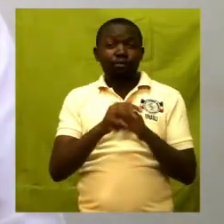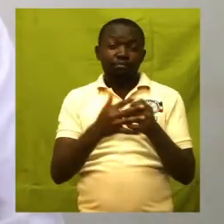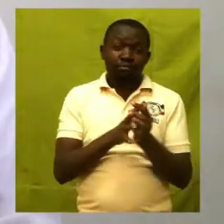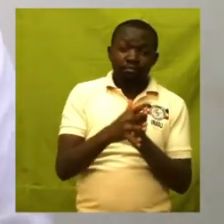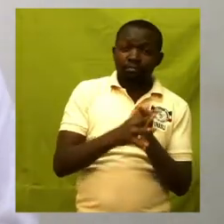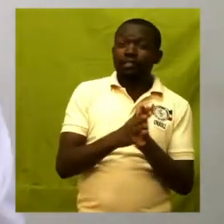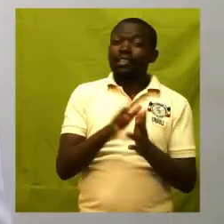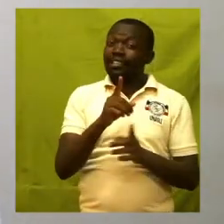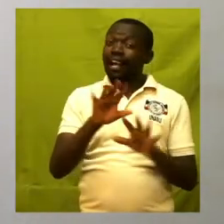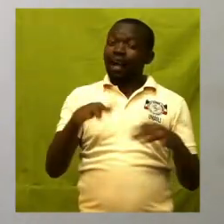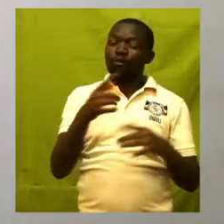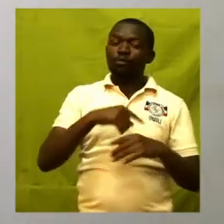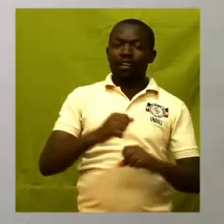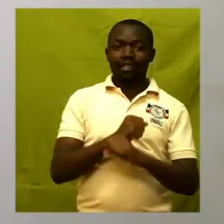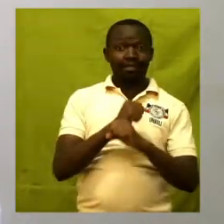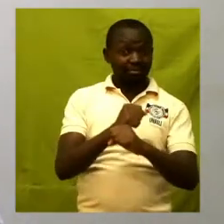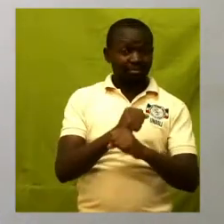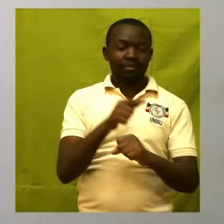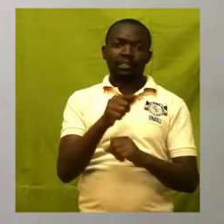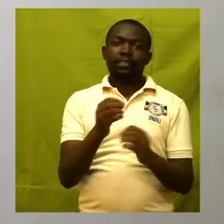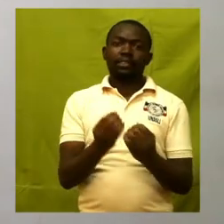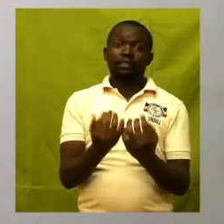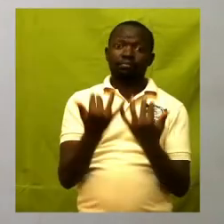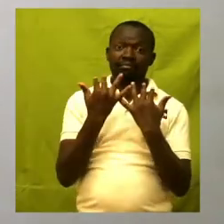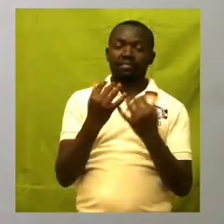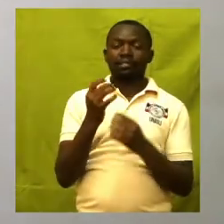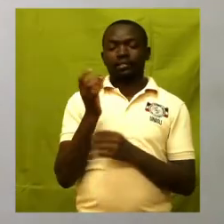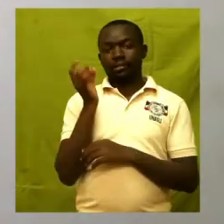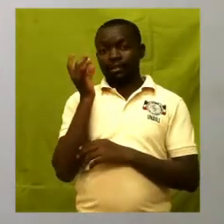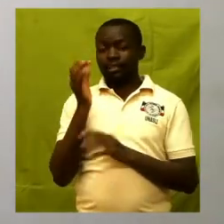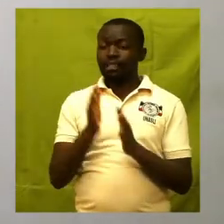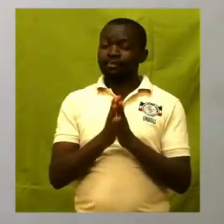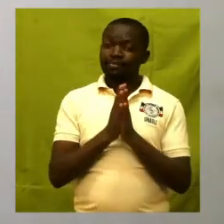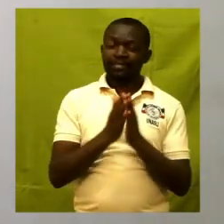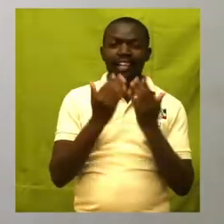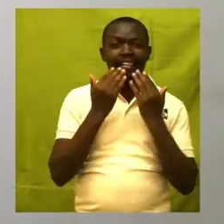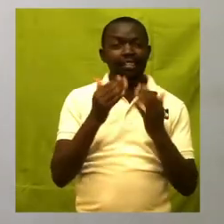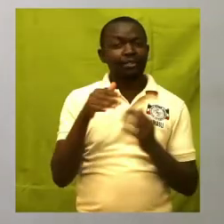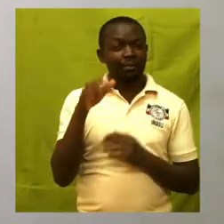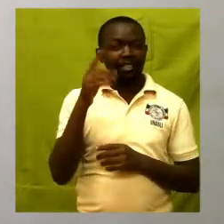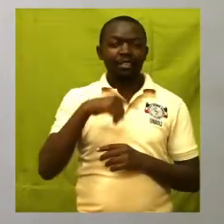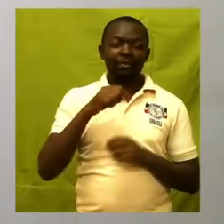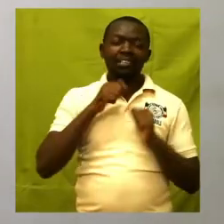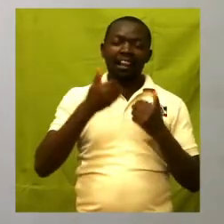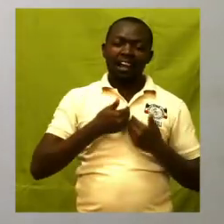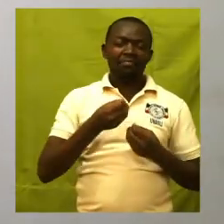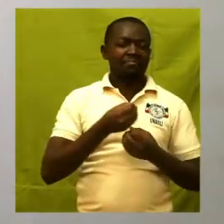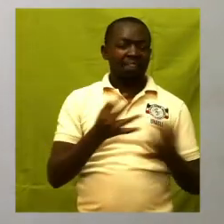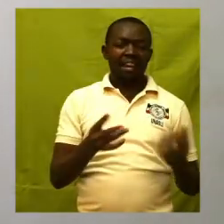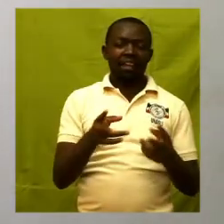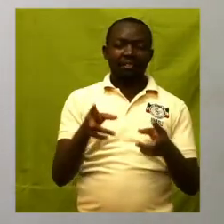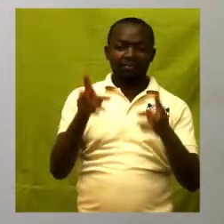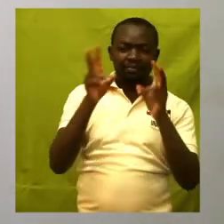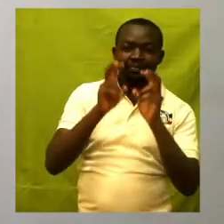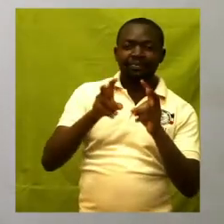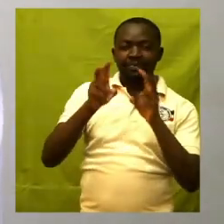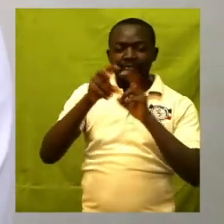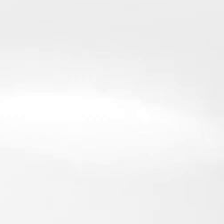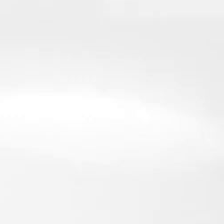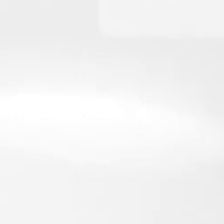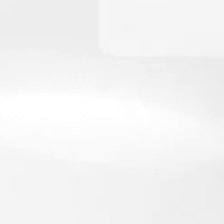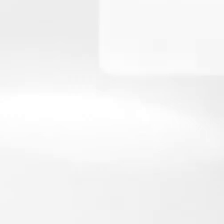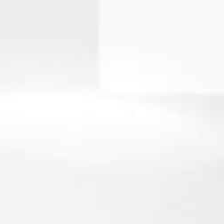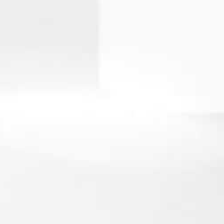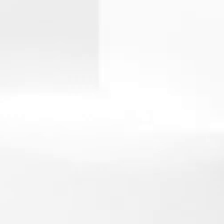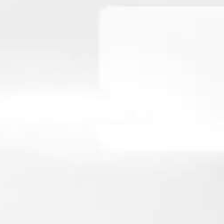I thank you very, very much. We shall have very many other lessons, but please keep at home. God bless you.